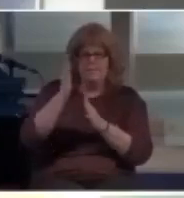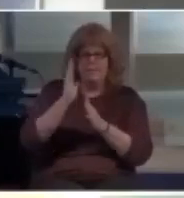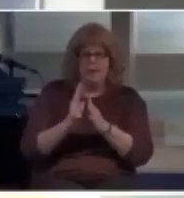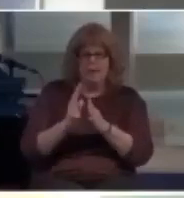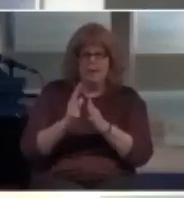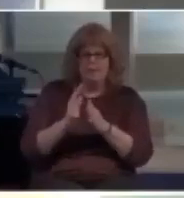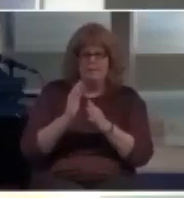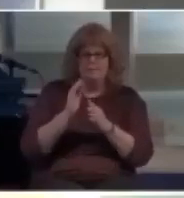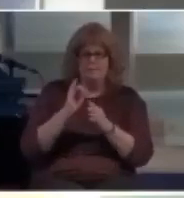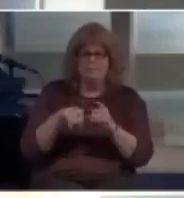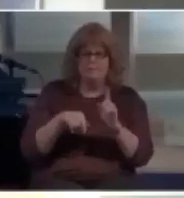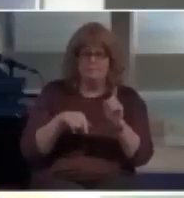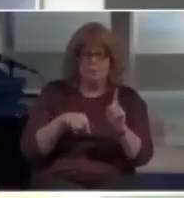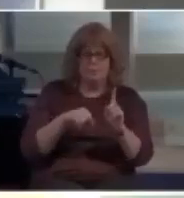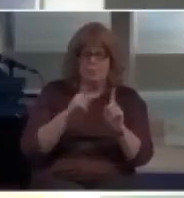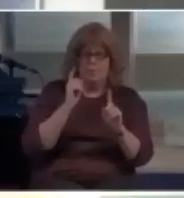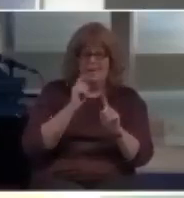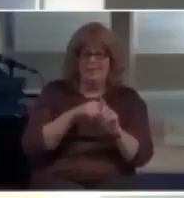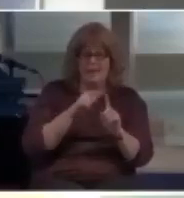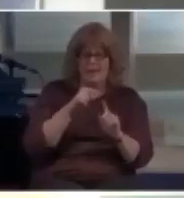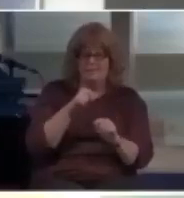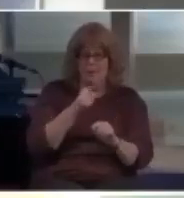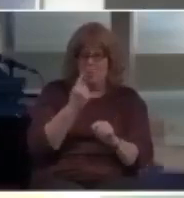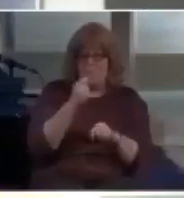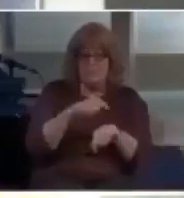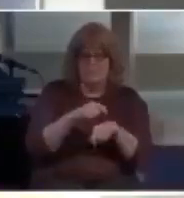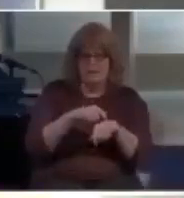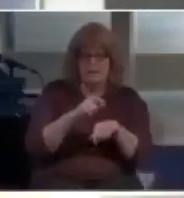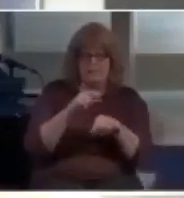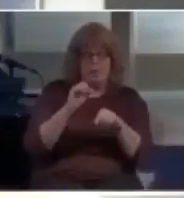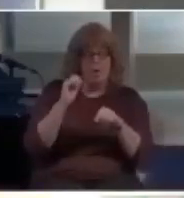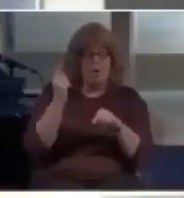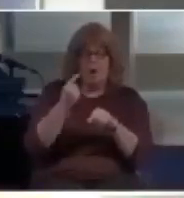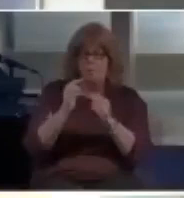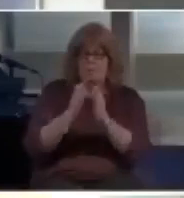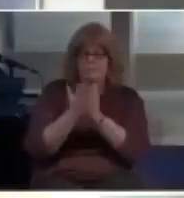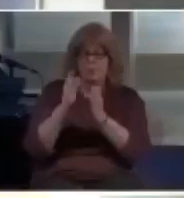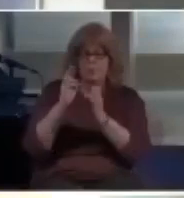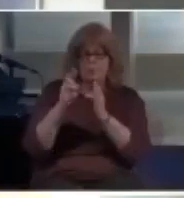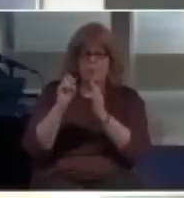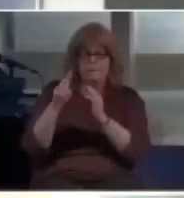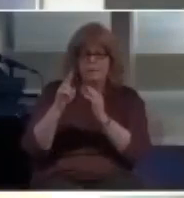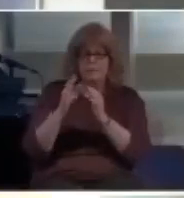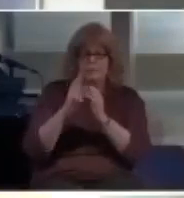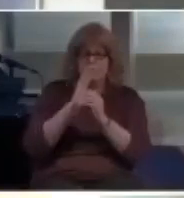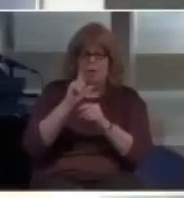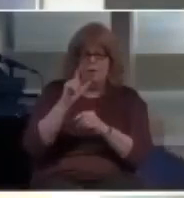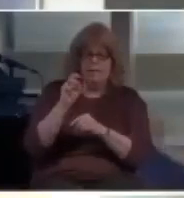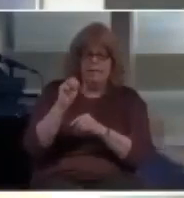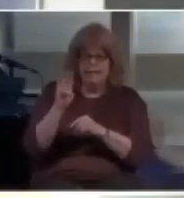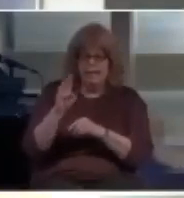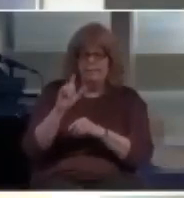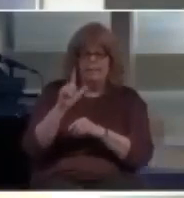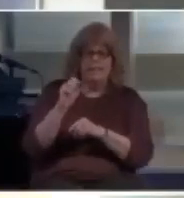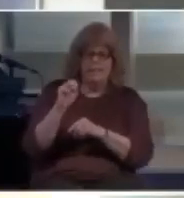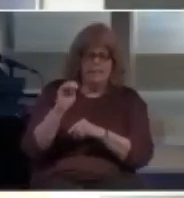You're looking at it. This is it. One. Every other reference to lamb in the book of